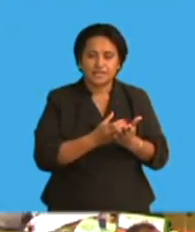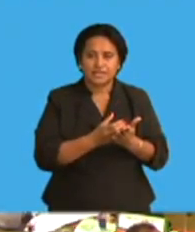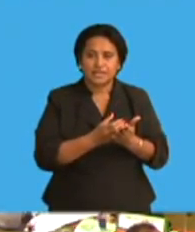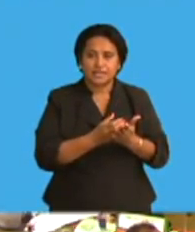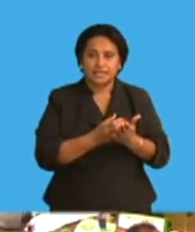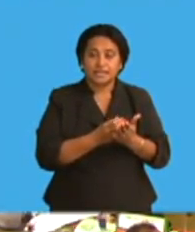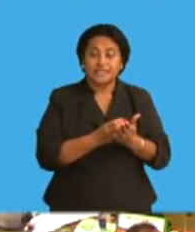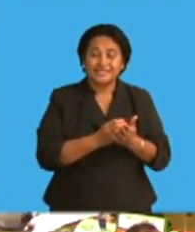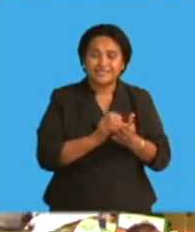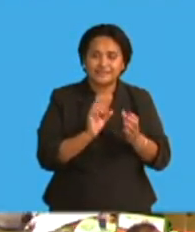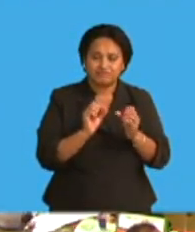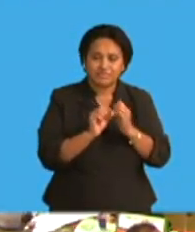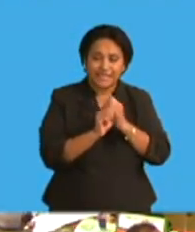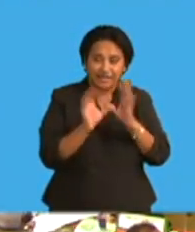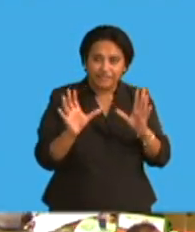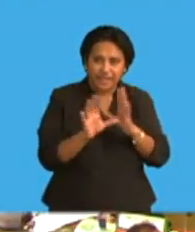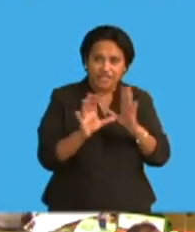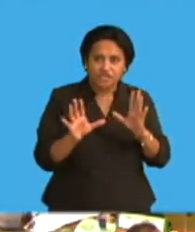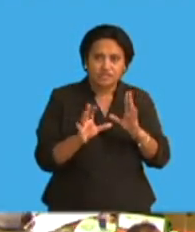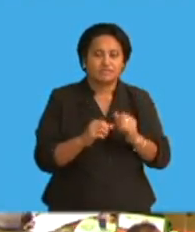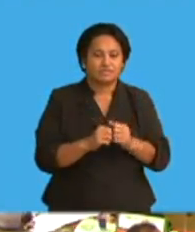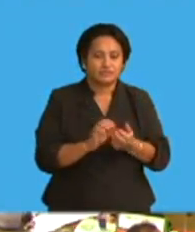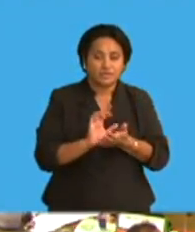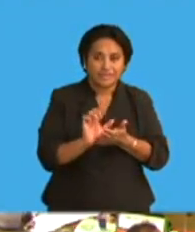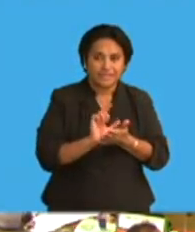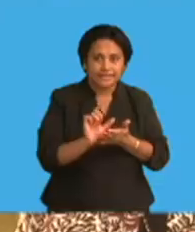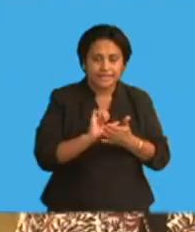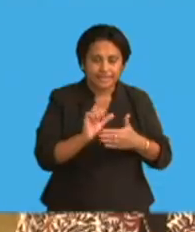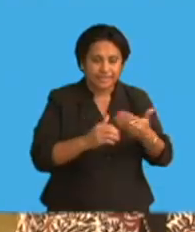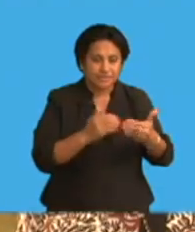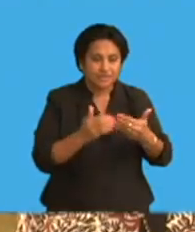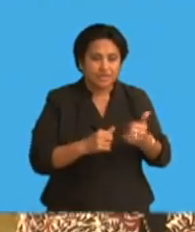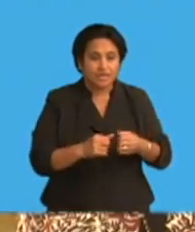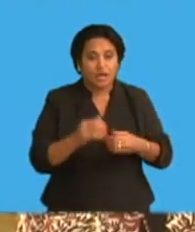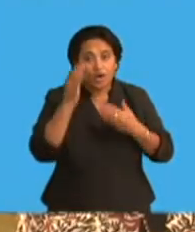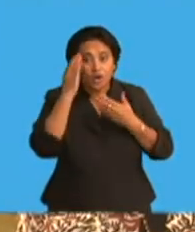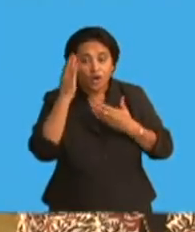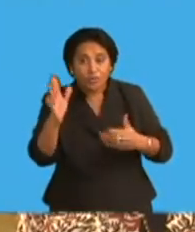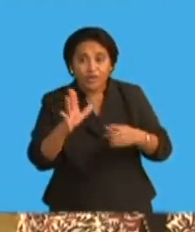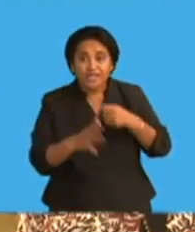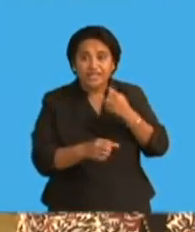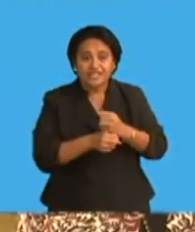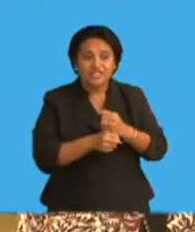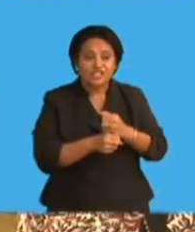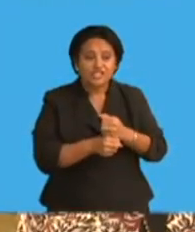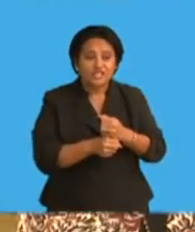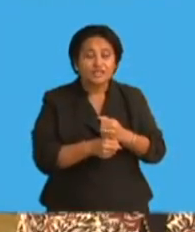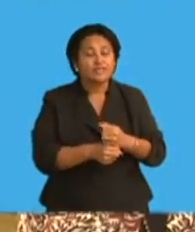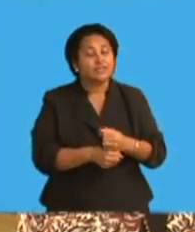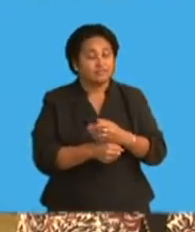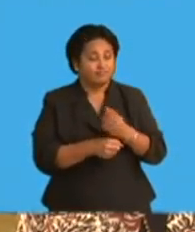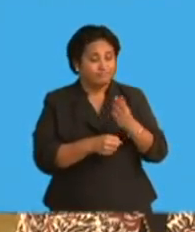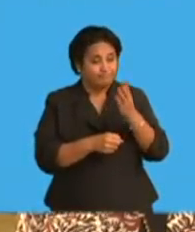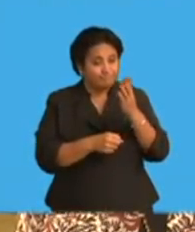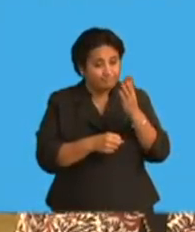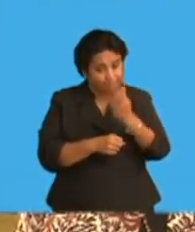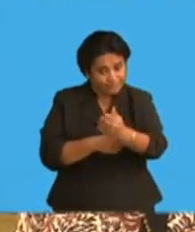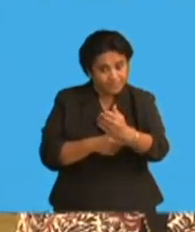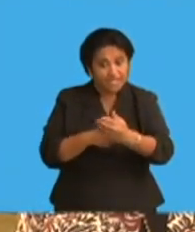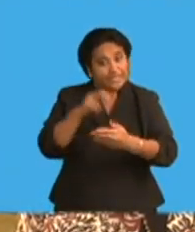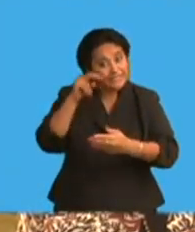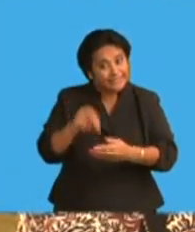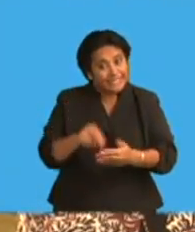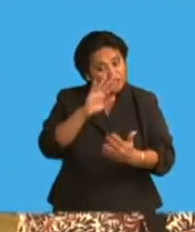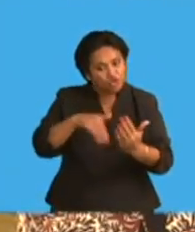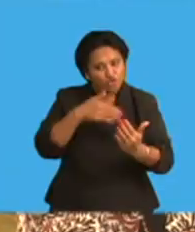clarification as well, Madam Speaker. The Honourable Attorney General, the Acting Prime Minister, needs to check his facts